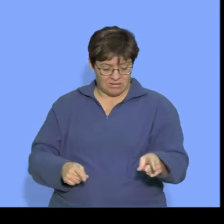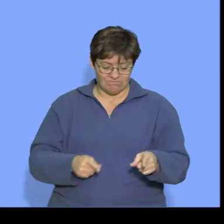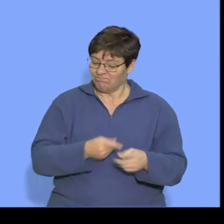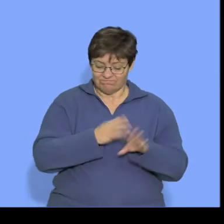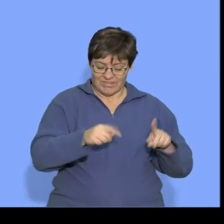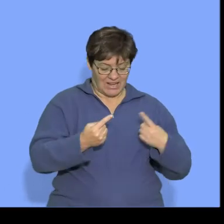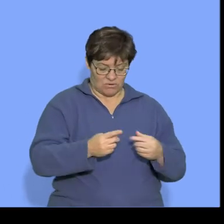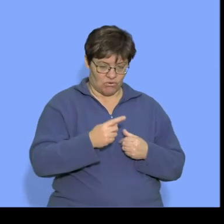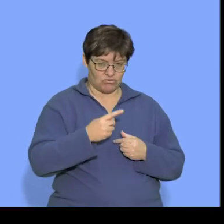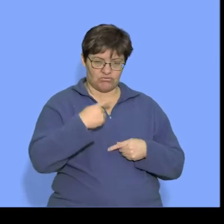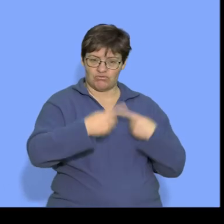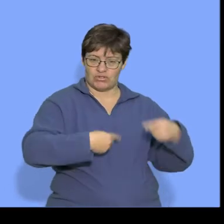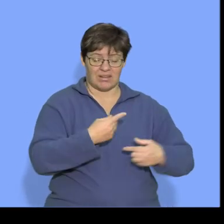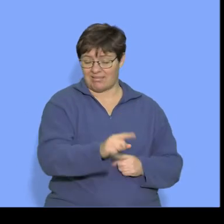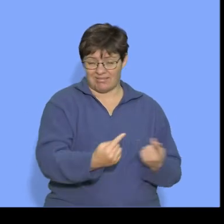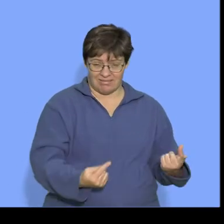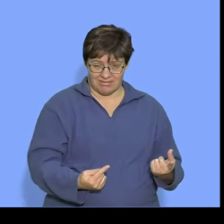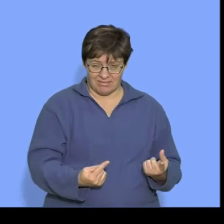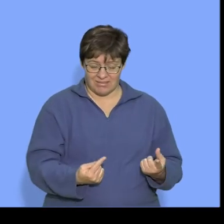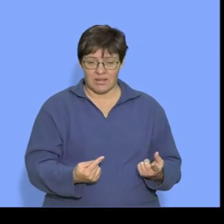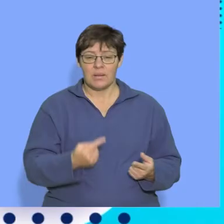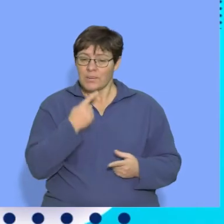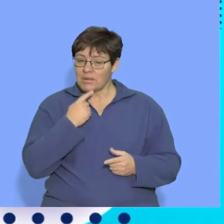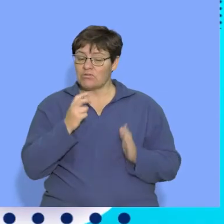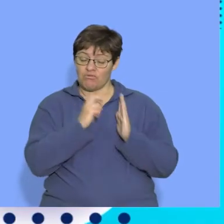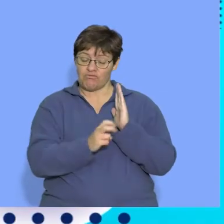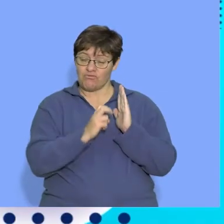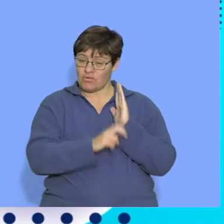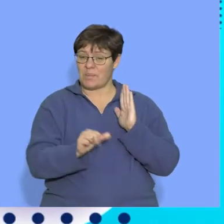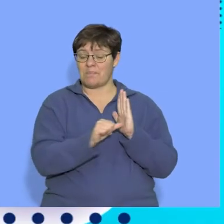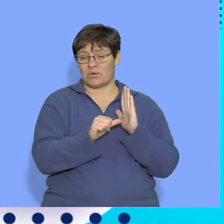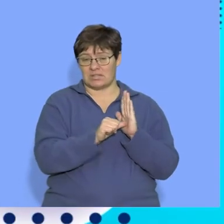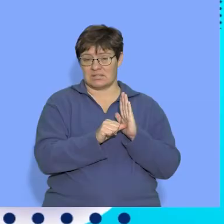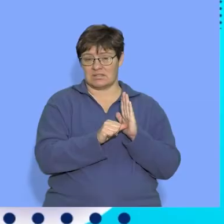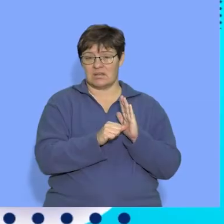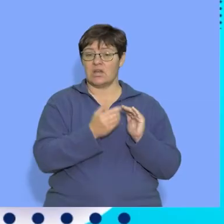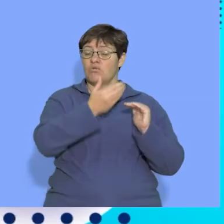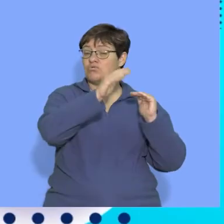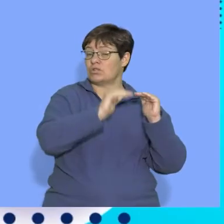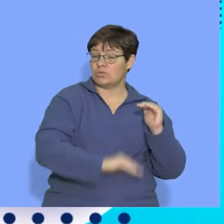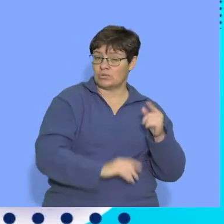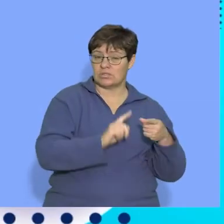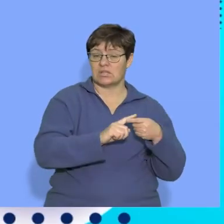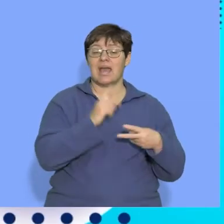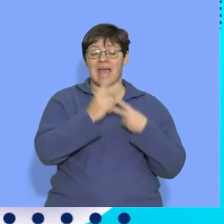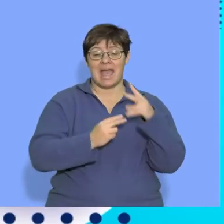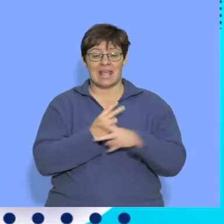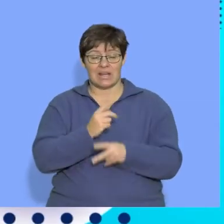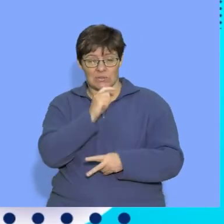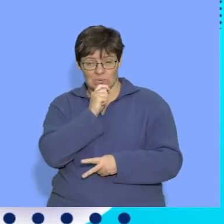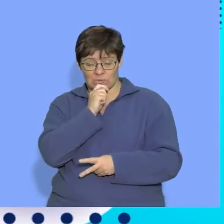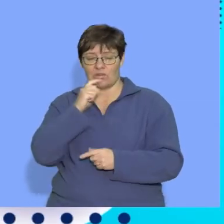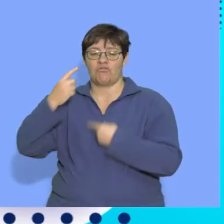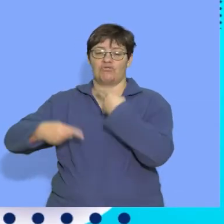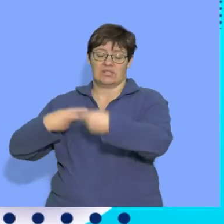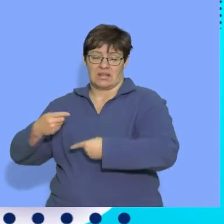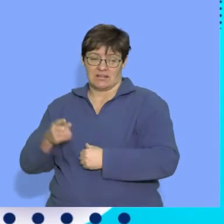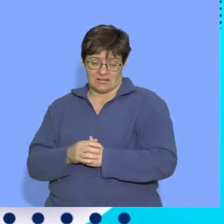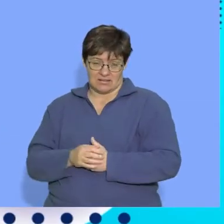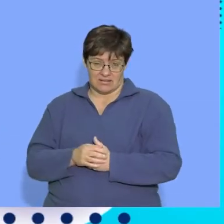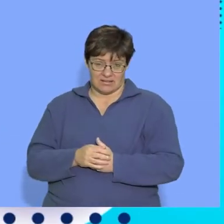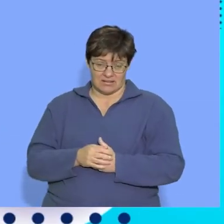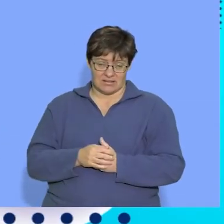important. We also must remember the golden rule of reduce, reuse, and recycle. And that often helps